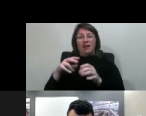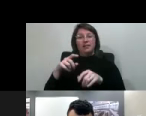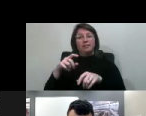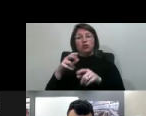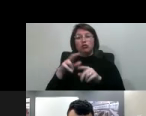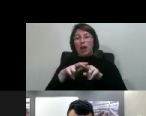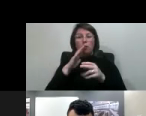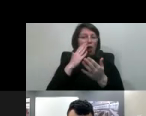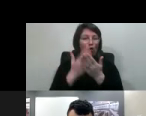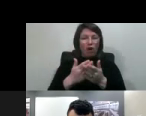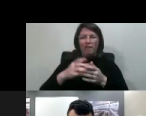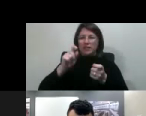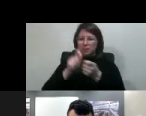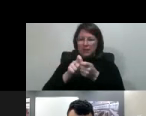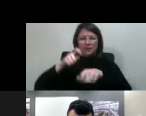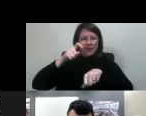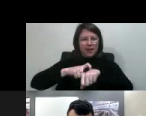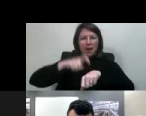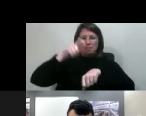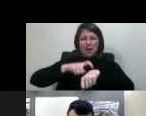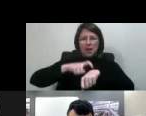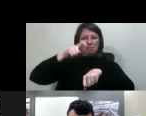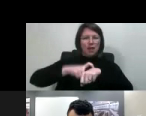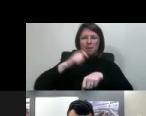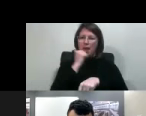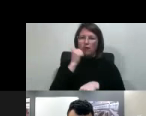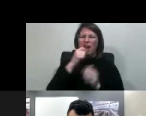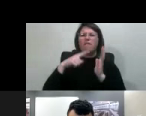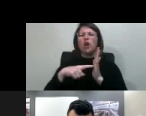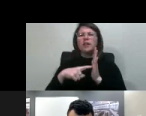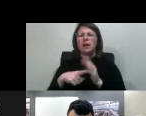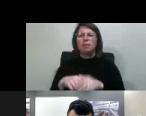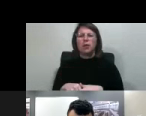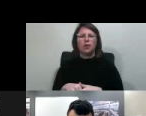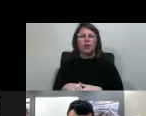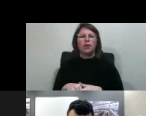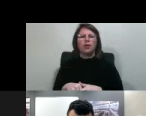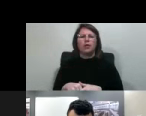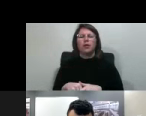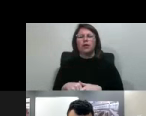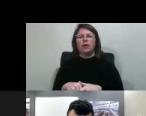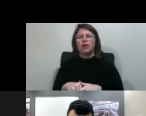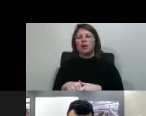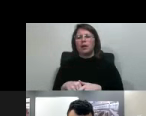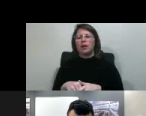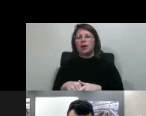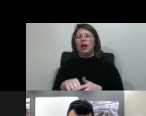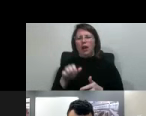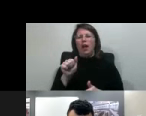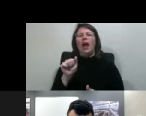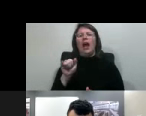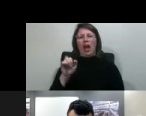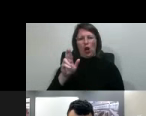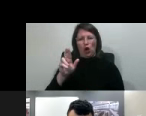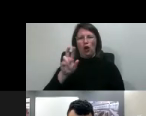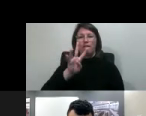time every day. So for example, in Ayer, the plan is going to be that at 4:53 in the